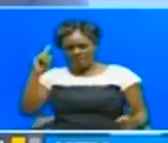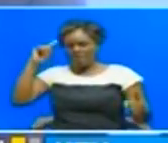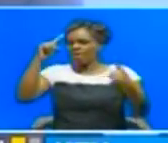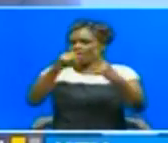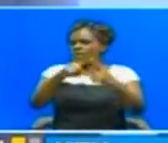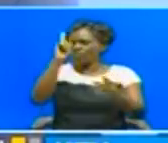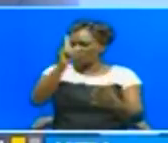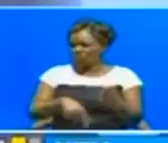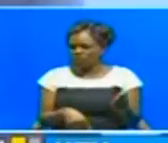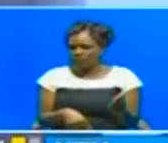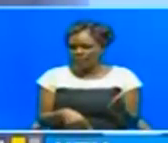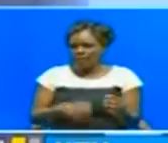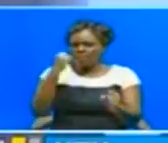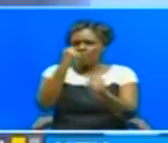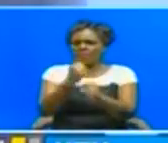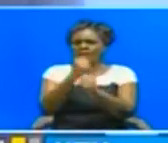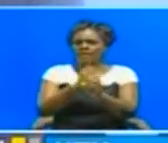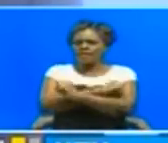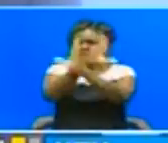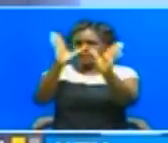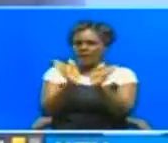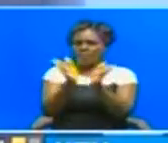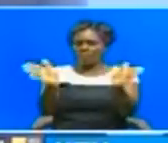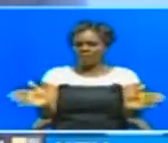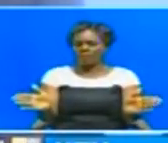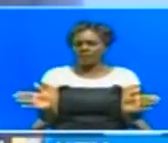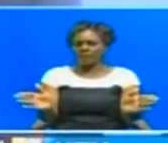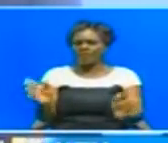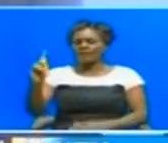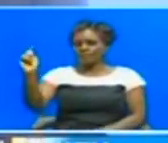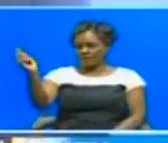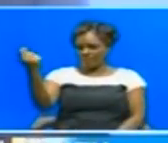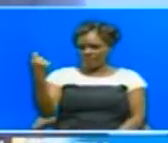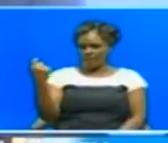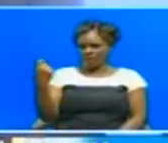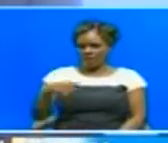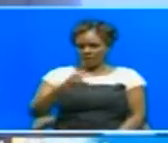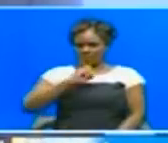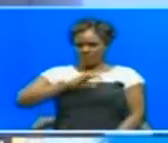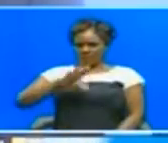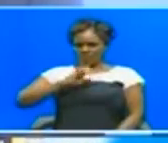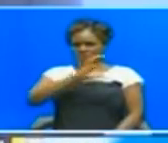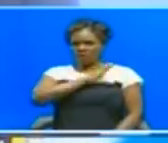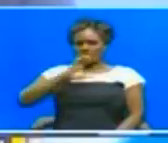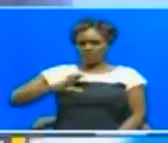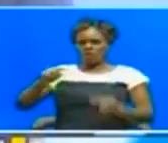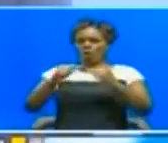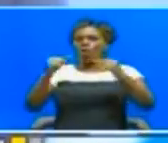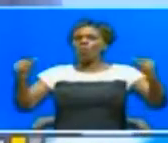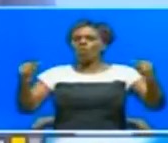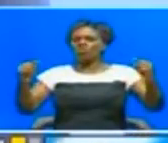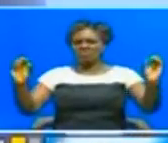of making it clear to the public, the general public in Kenya, that the Council of Governors is not